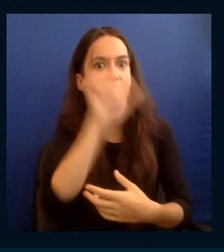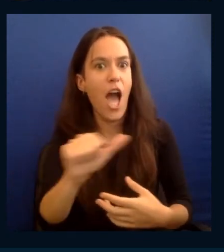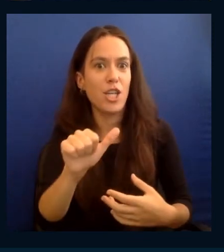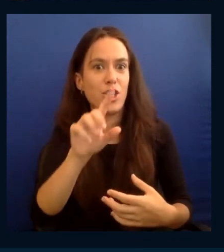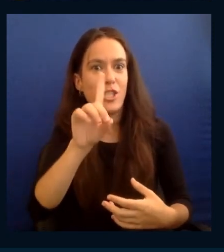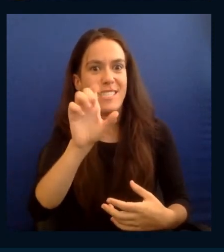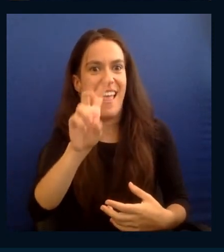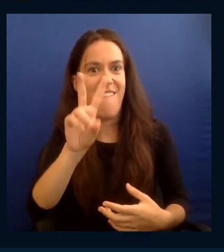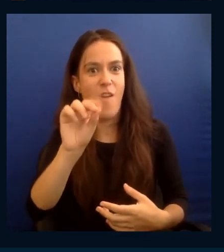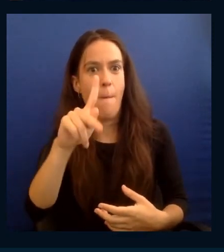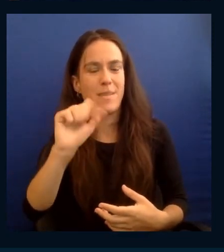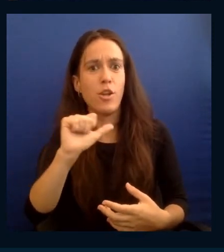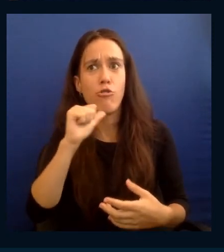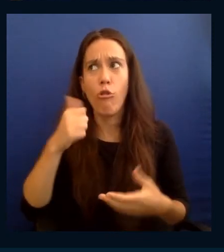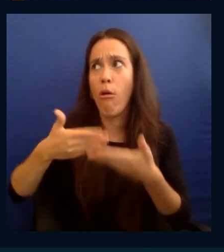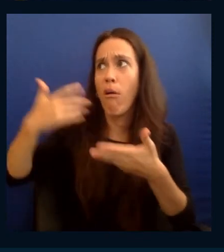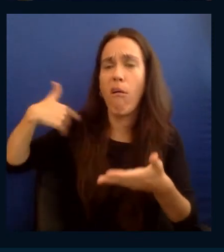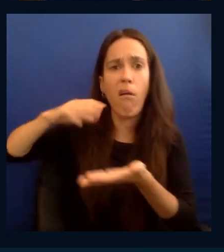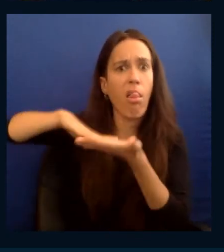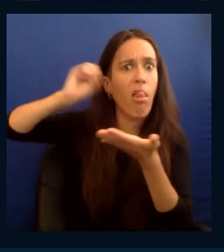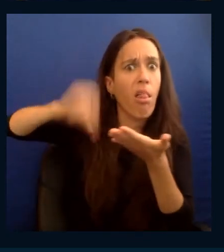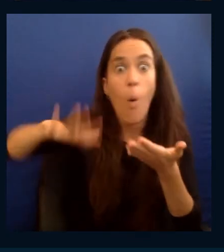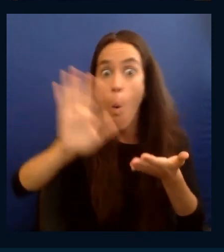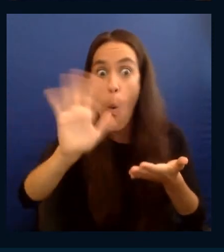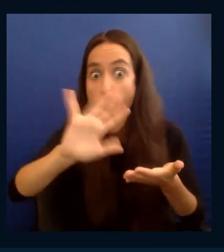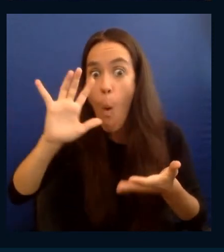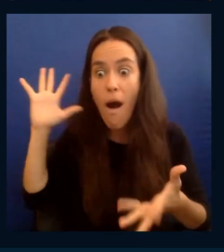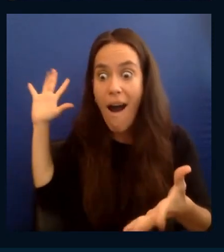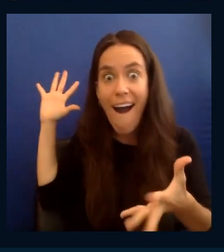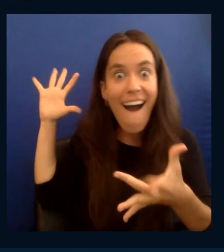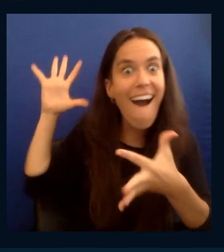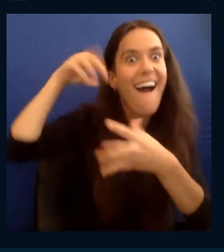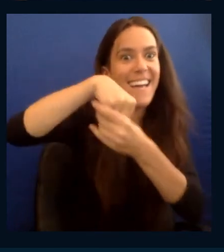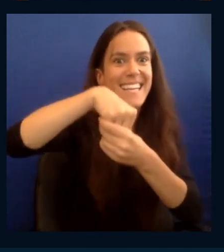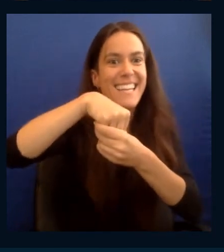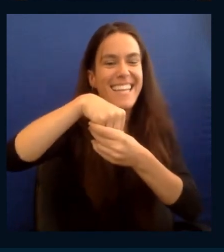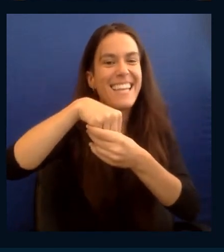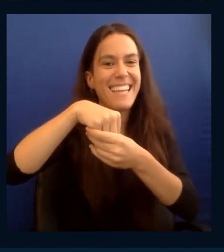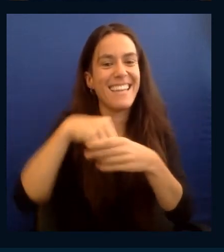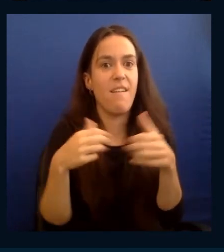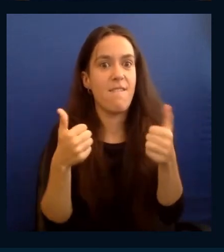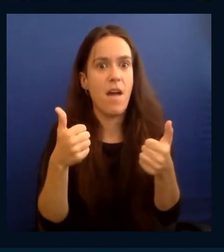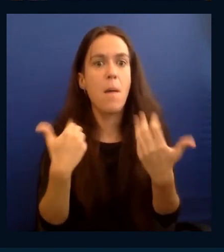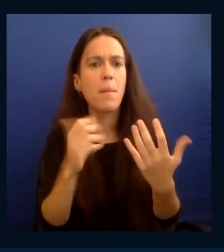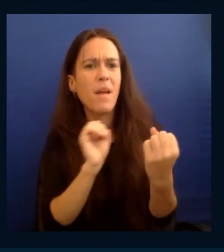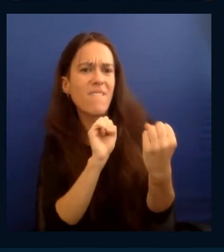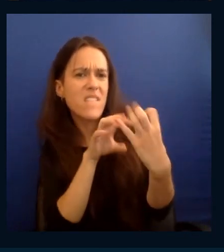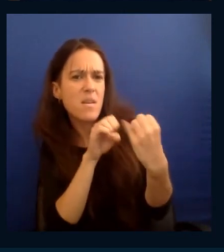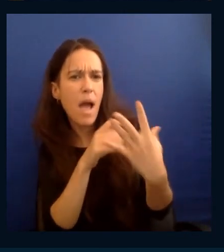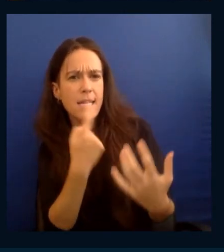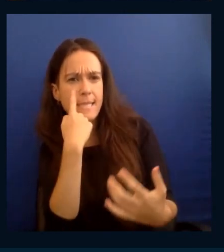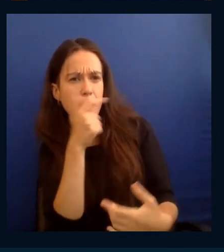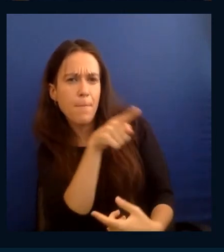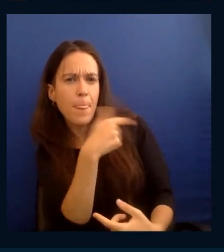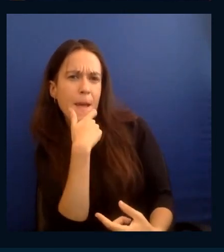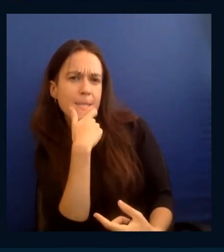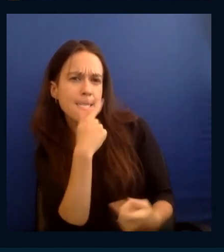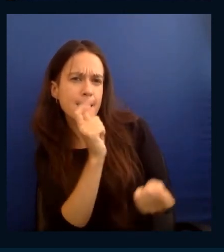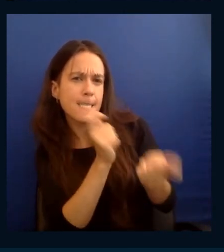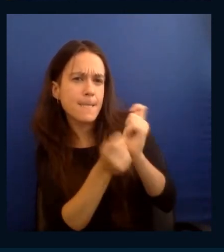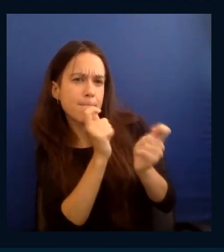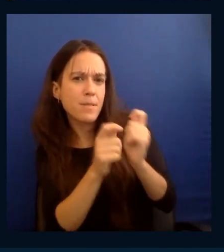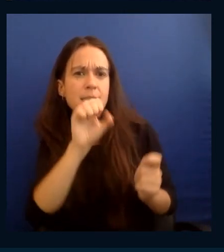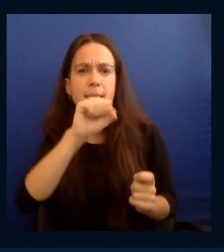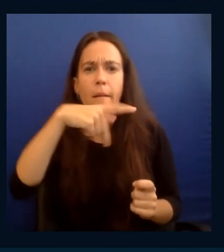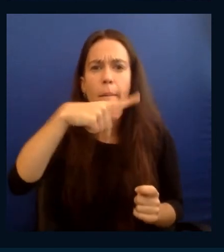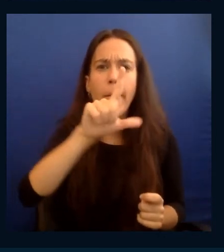things you do before. So maybe you're looking for some monitoring. So we kind of saw Azure monitoring plugin, but maybe you want to get some feedback from Splunk or Nagios, or you're doing